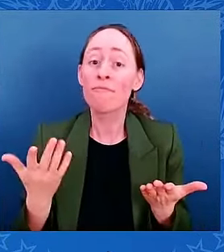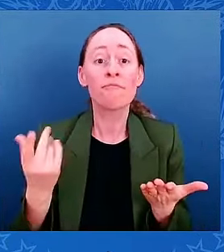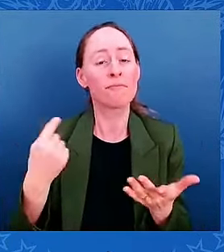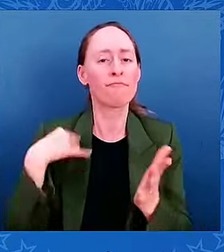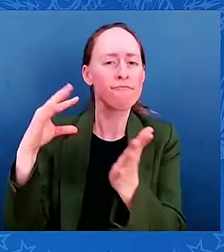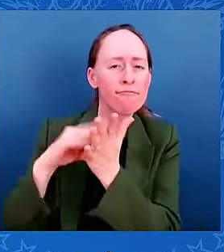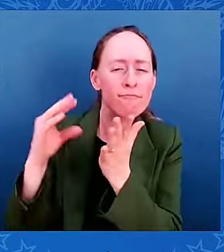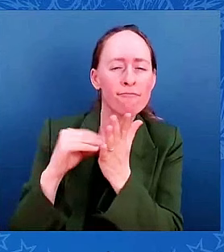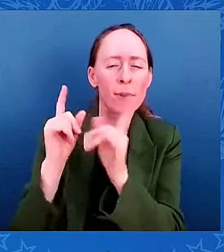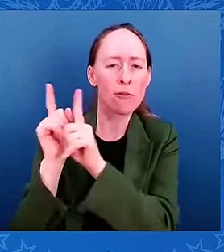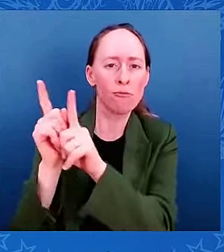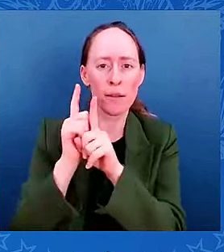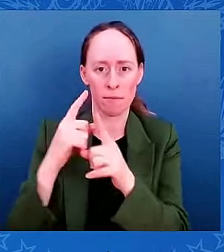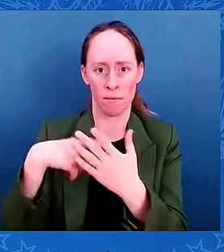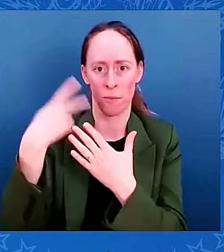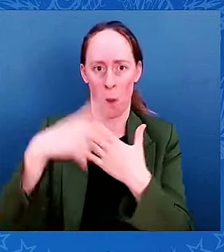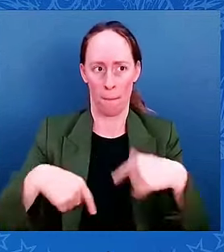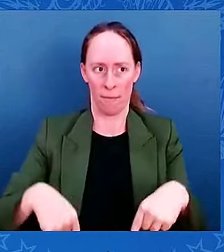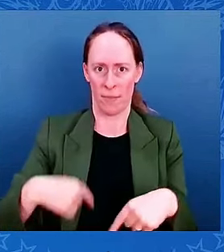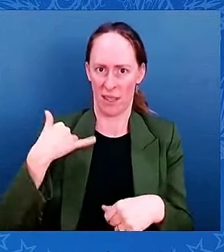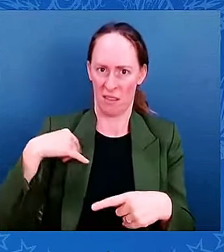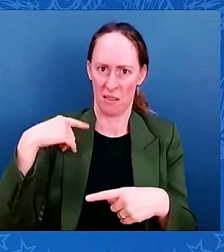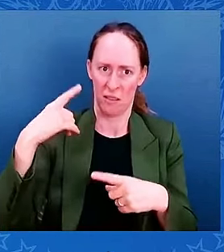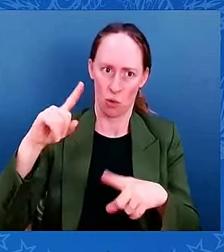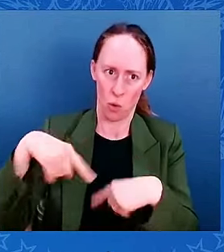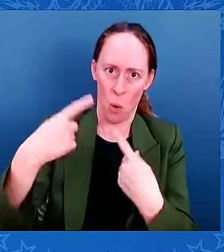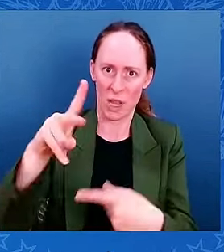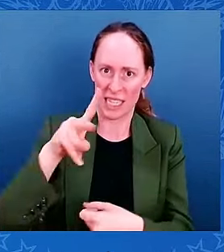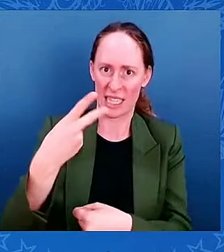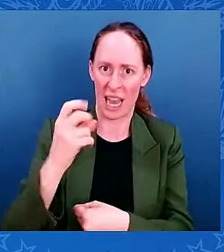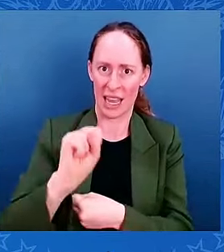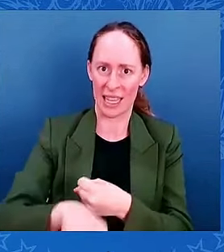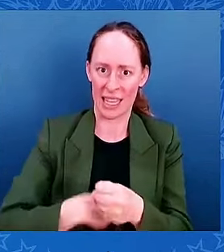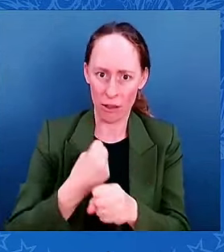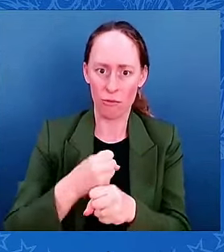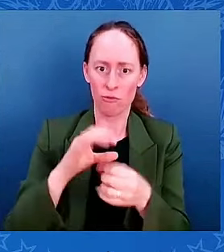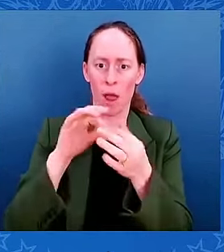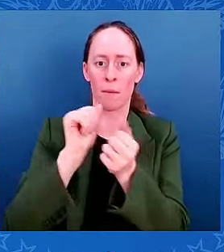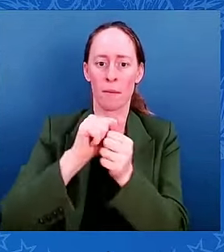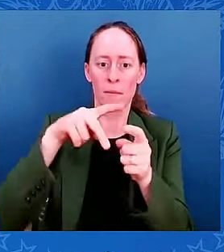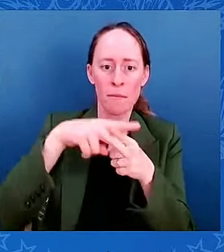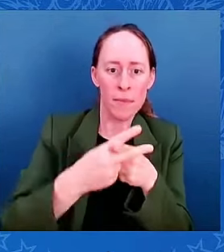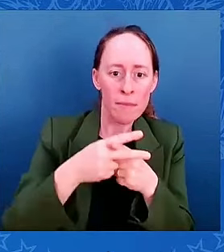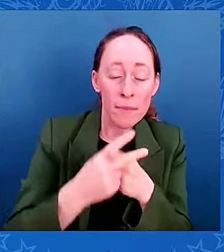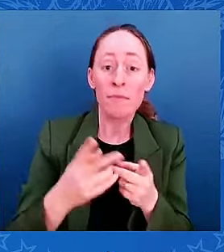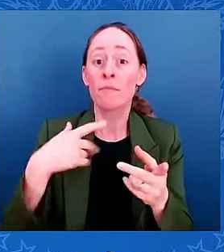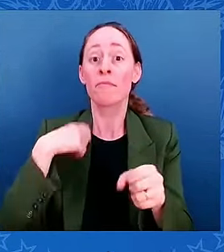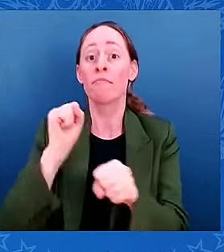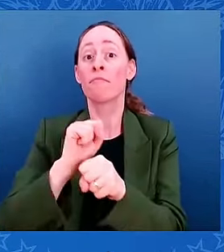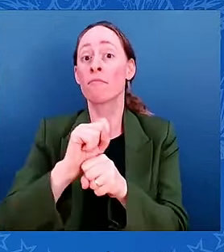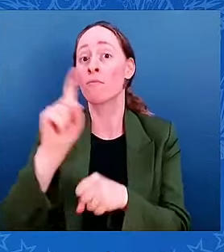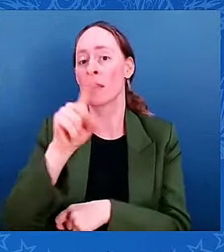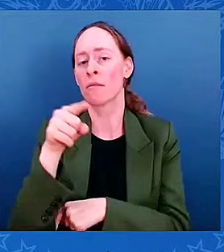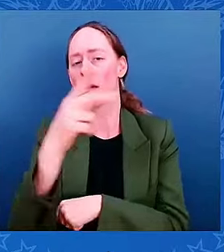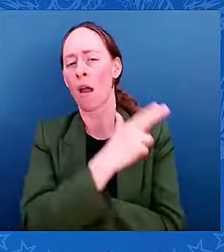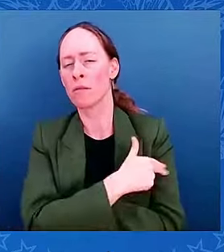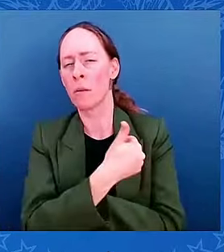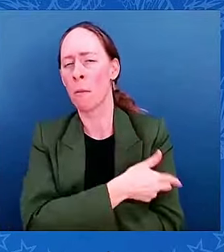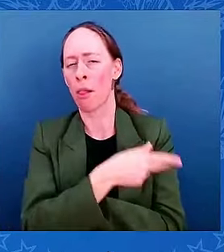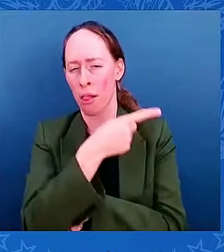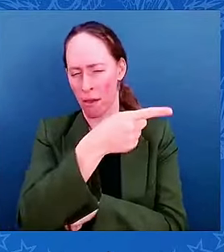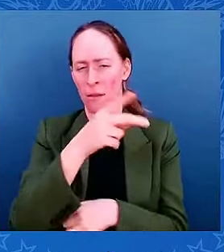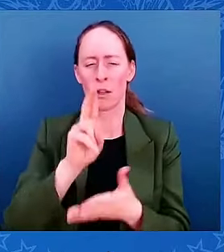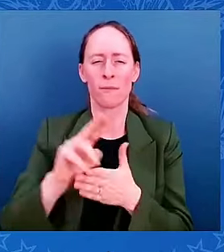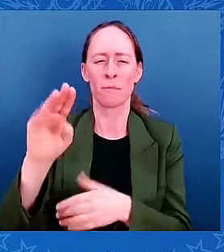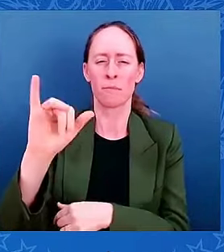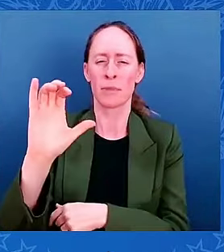Currently a plumber working on a hospital at the University of Michigan, also just down the road. And I'm proud to live by the creed, plumbers